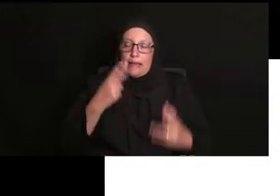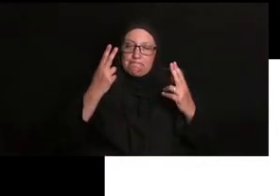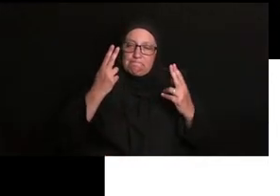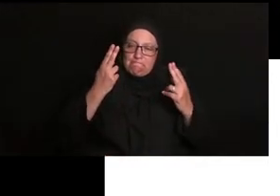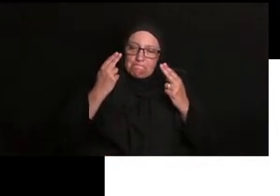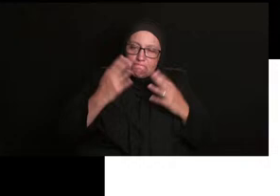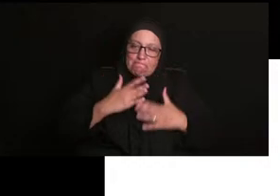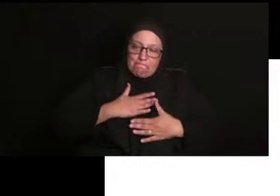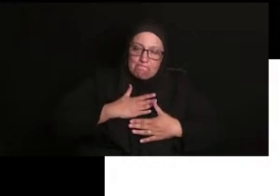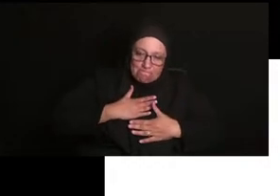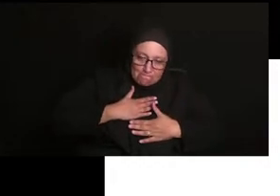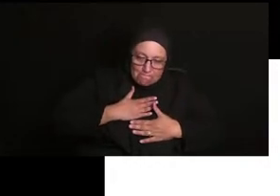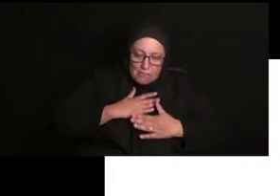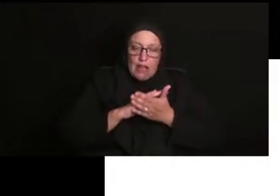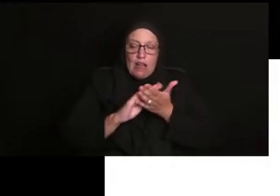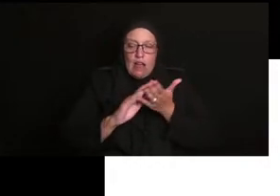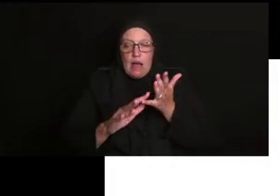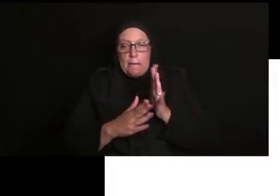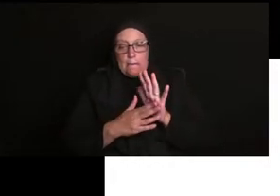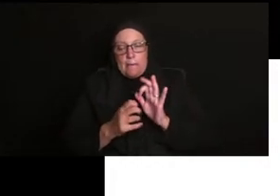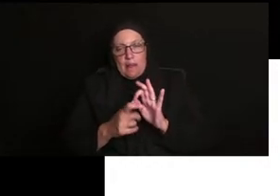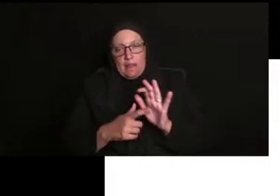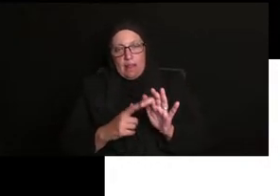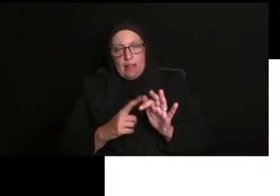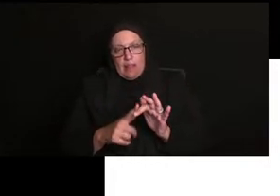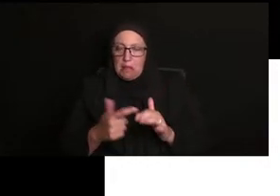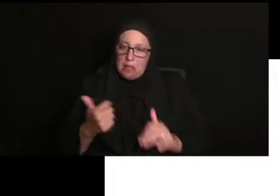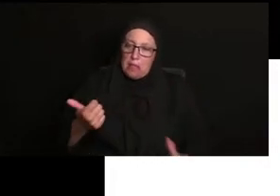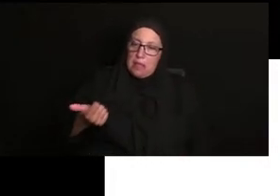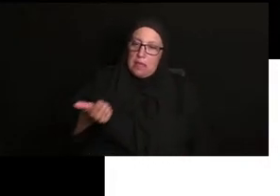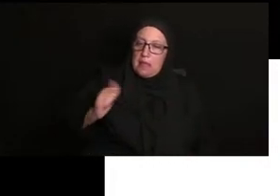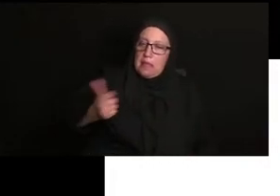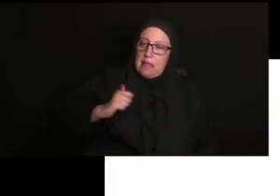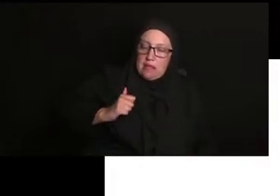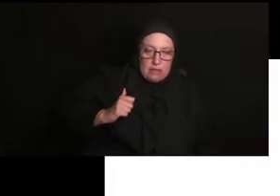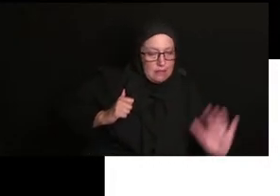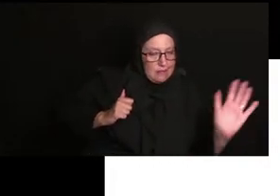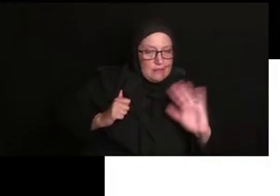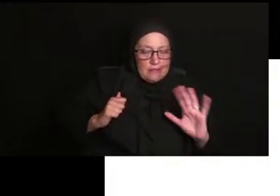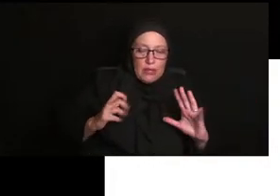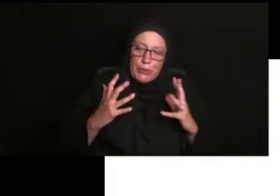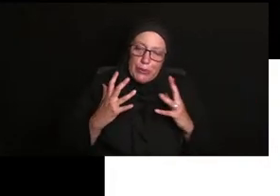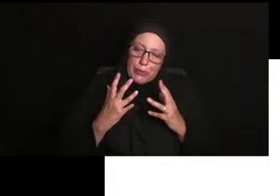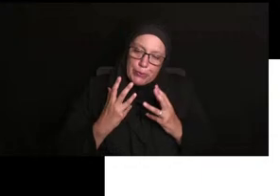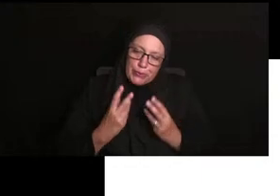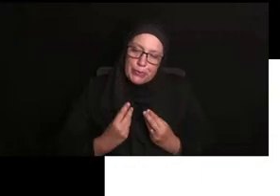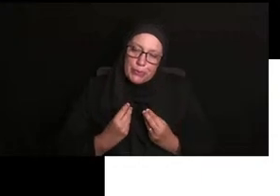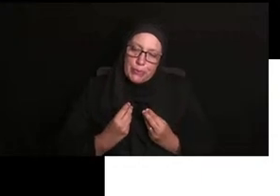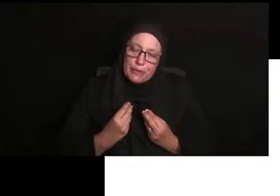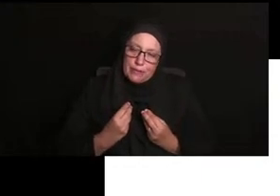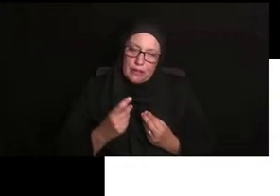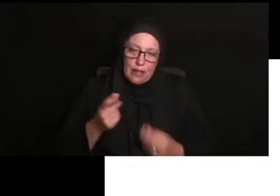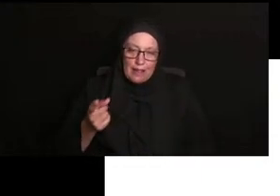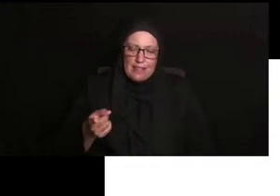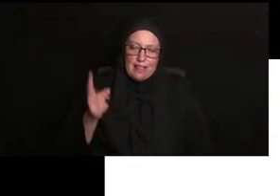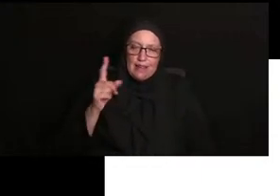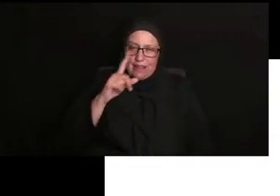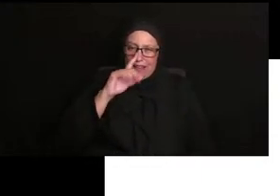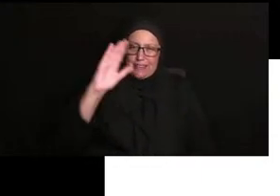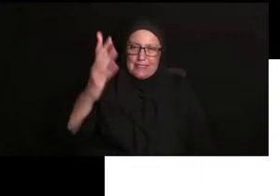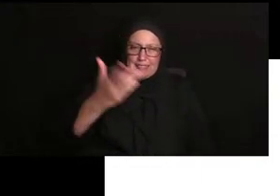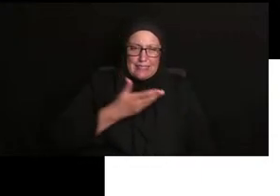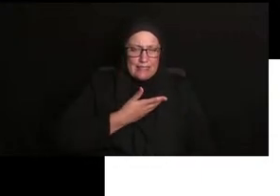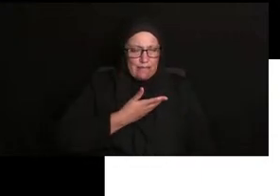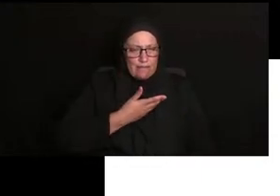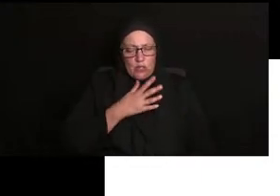is necessary for us, for Allah to teach us, and for Allah to give us that spiritual enlightenment